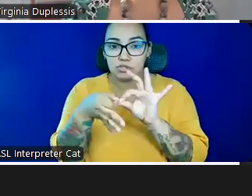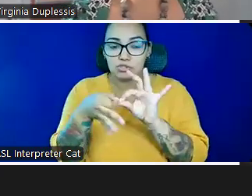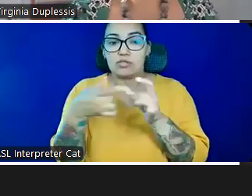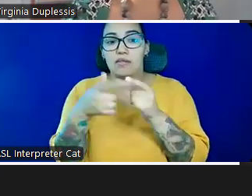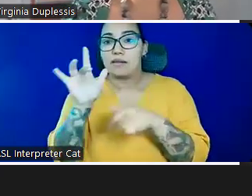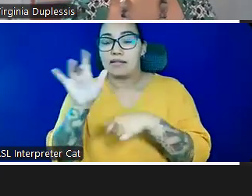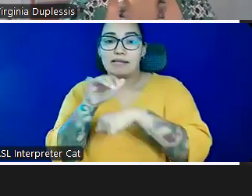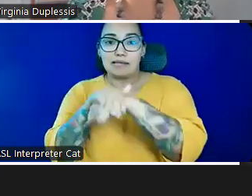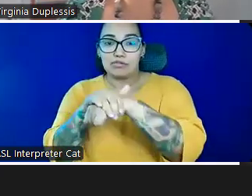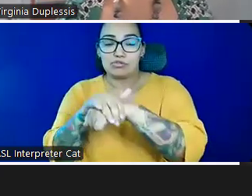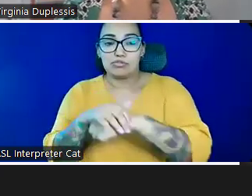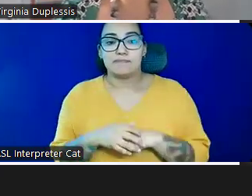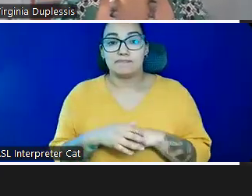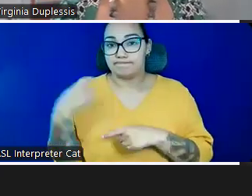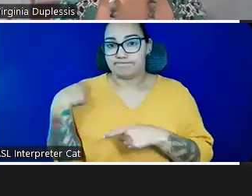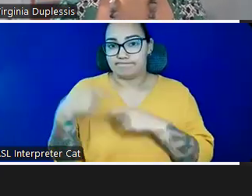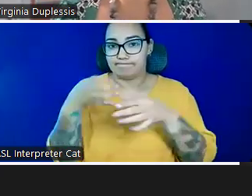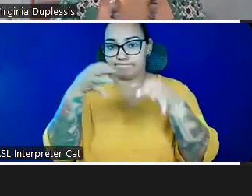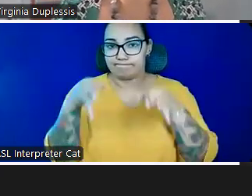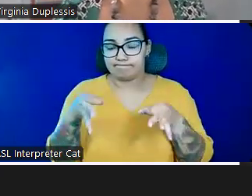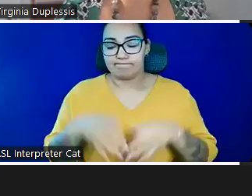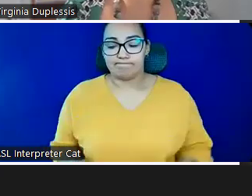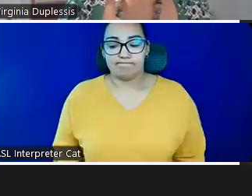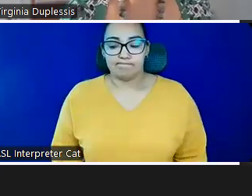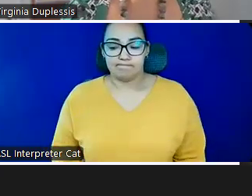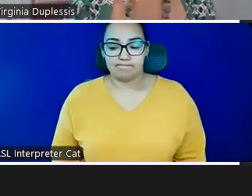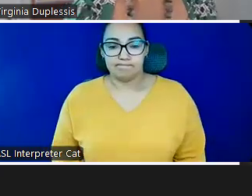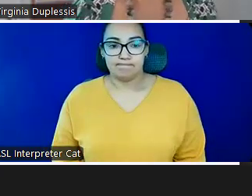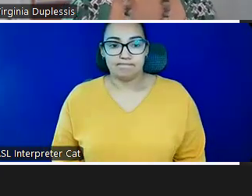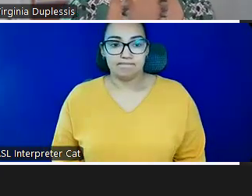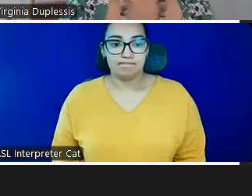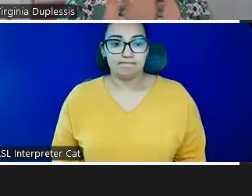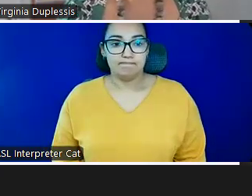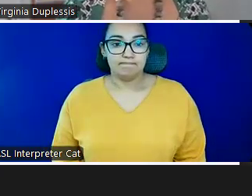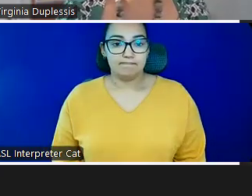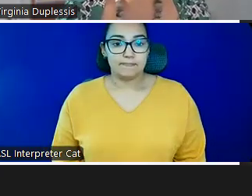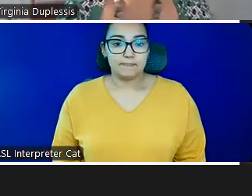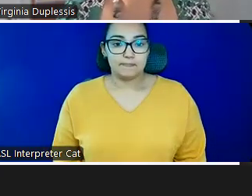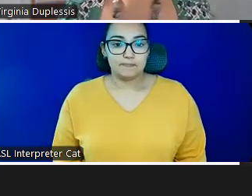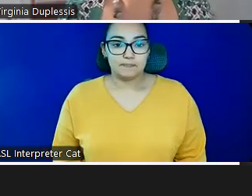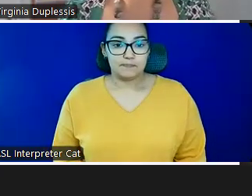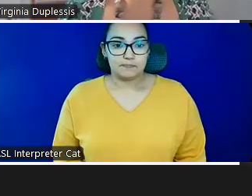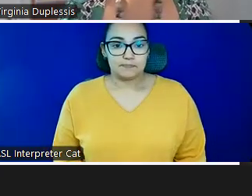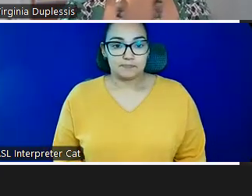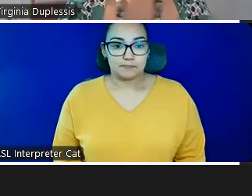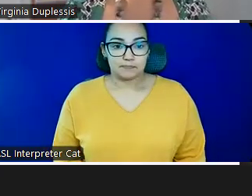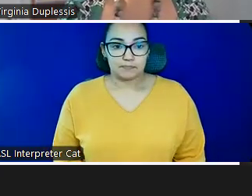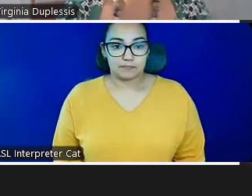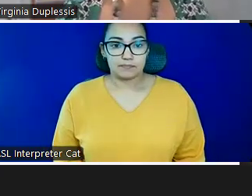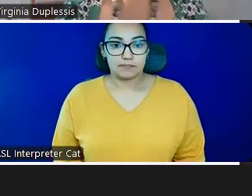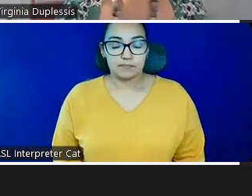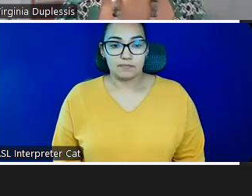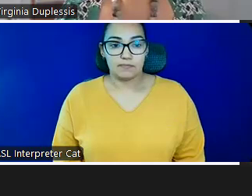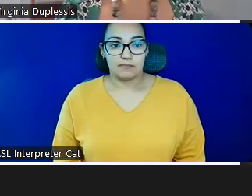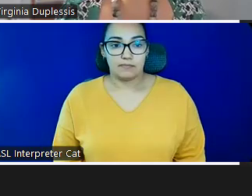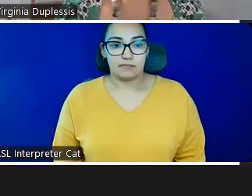English. Si se está uniendo desde un dispositivo inteligente, busque el menú de 3 puntos y elija